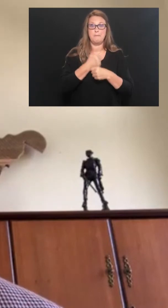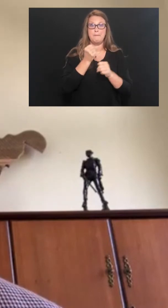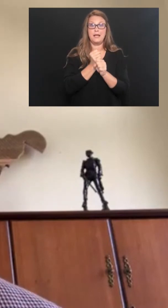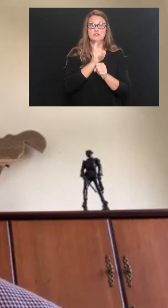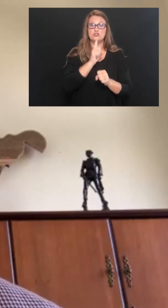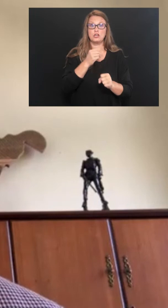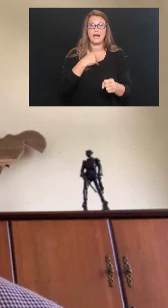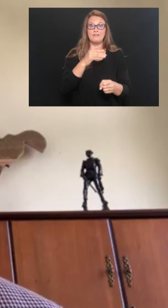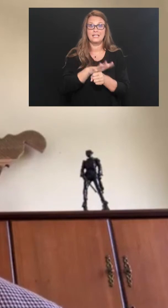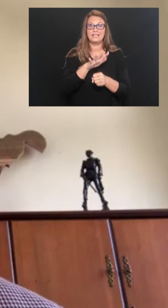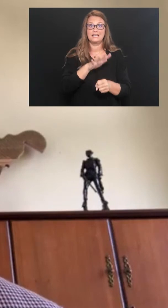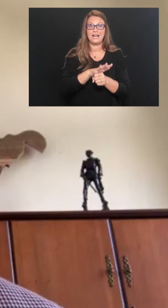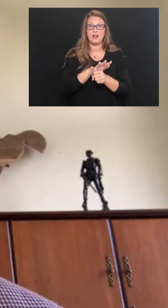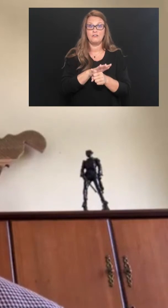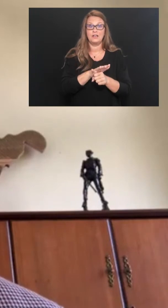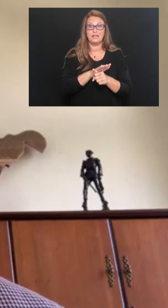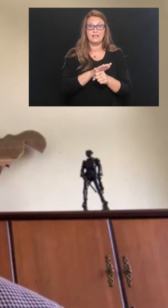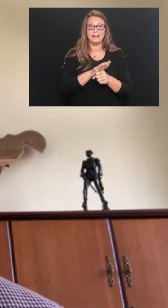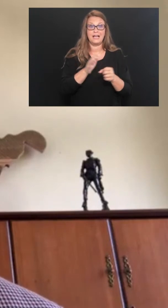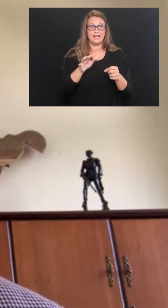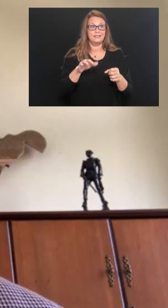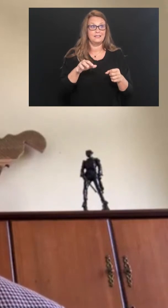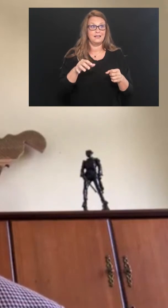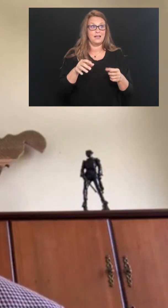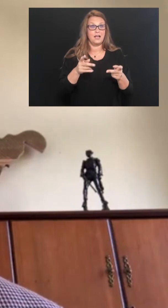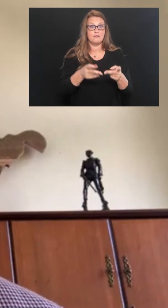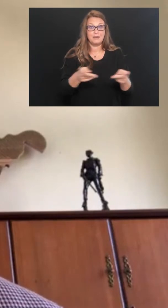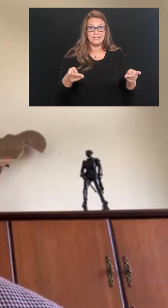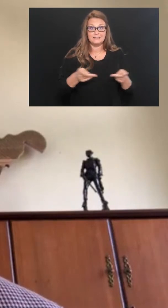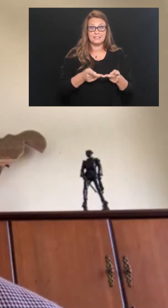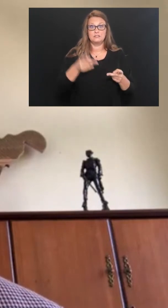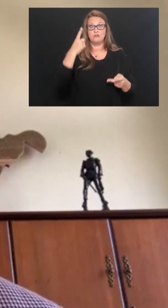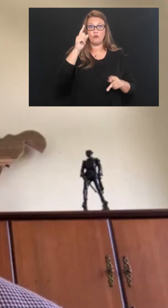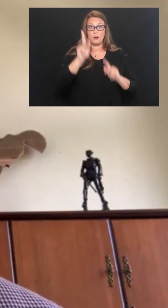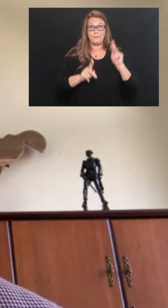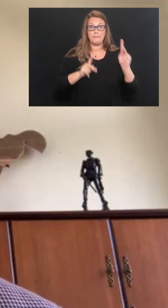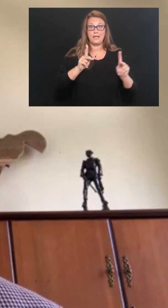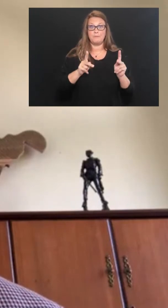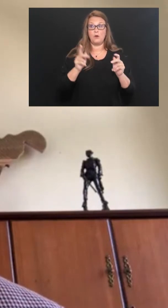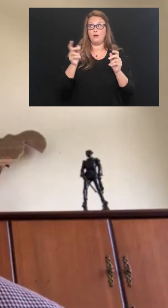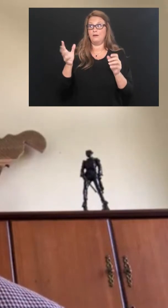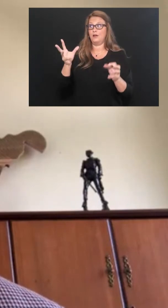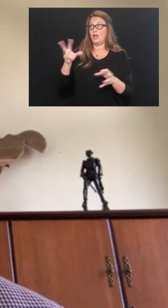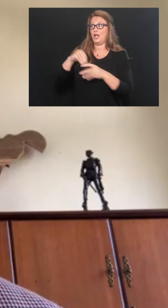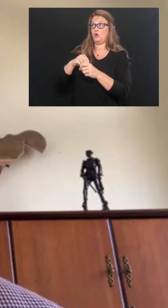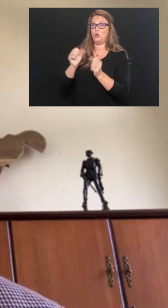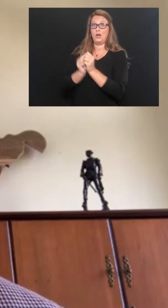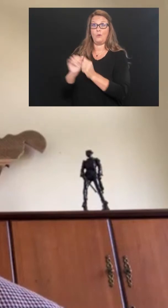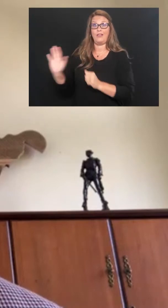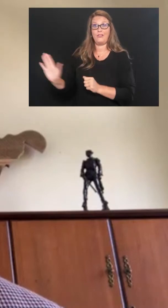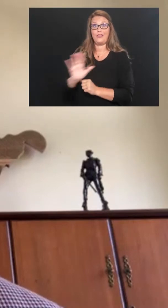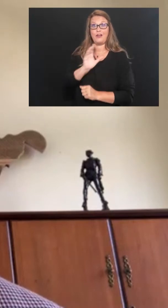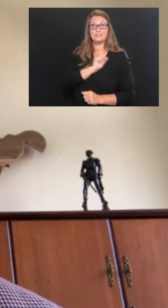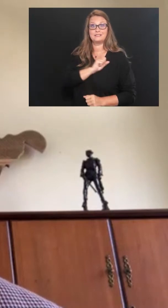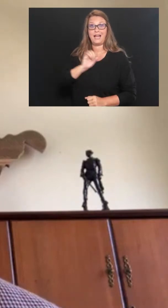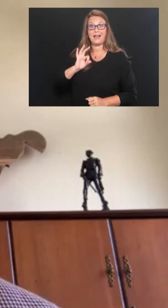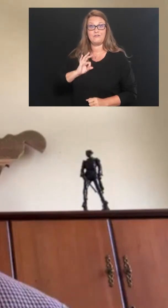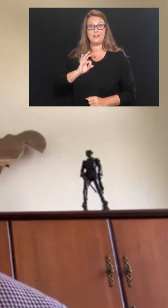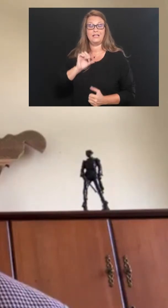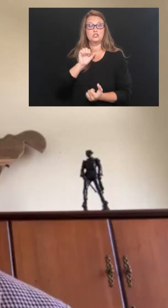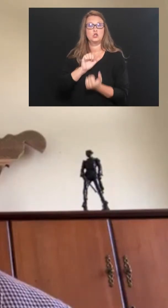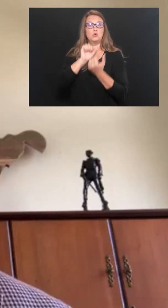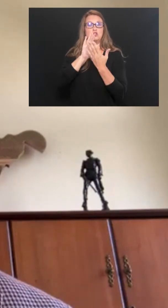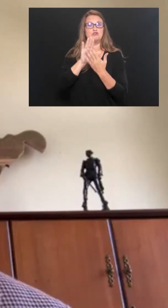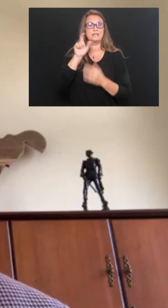primarily based on staffing issues and equipment issues, to be able to address the needs of West